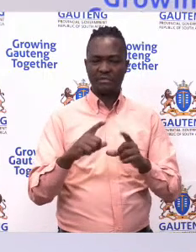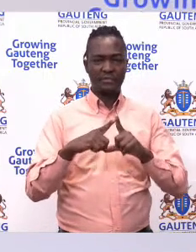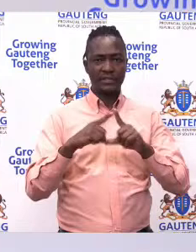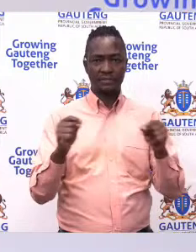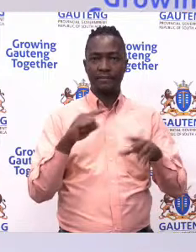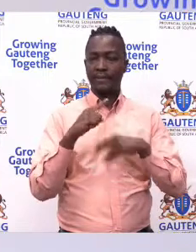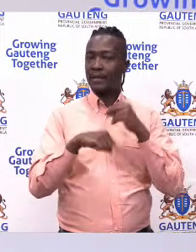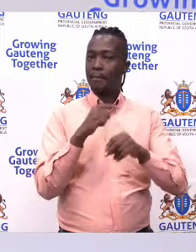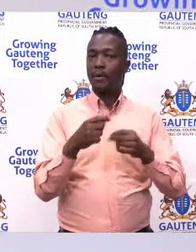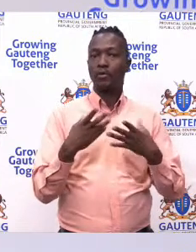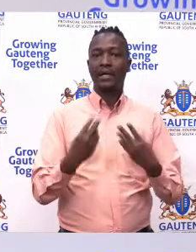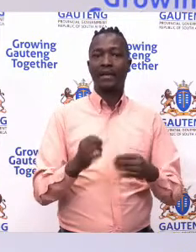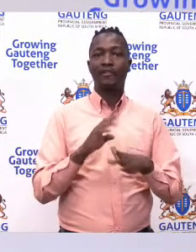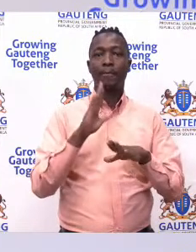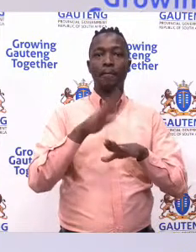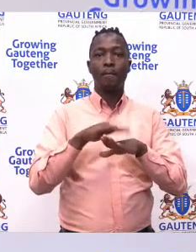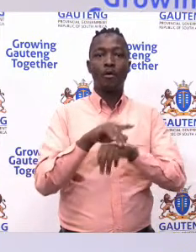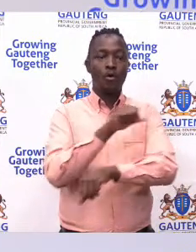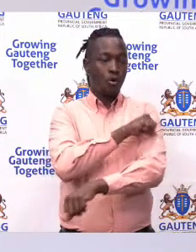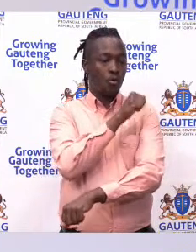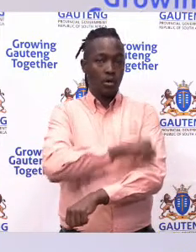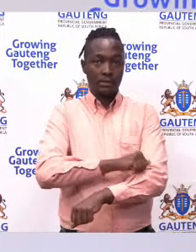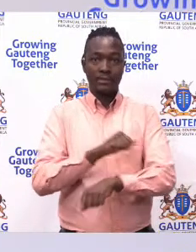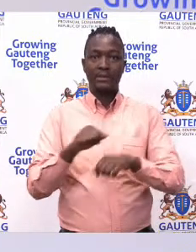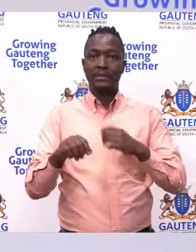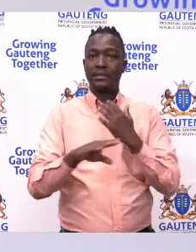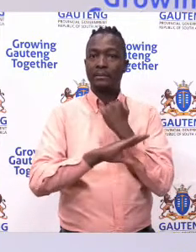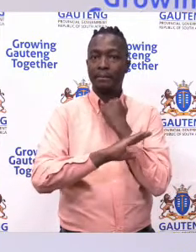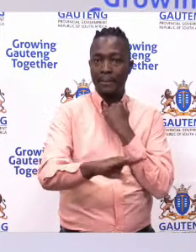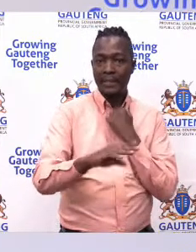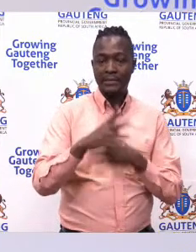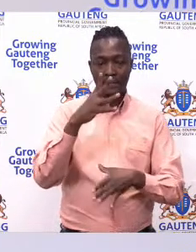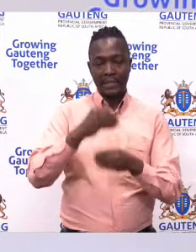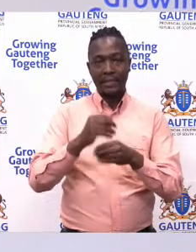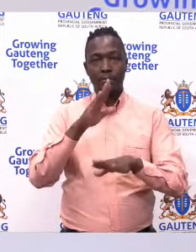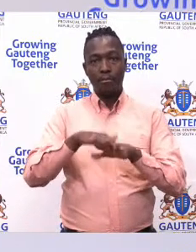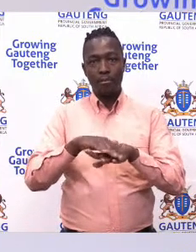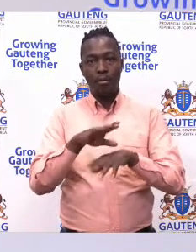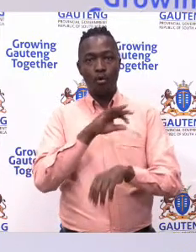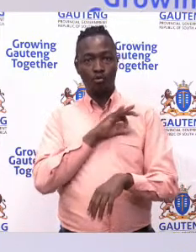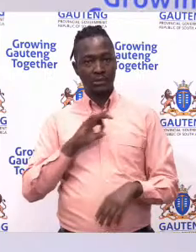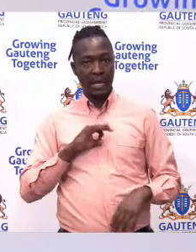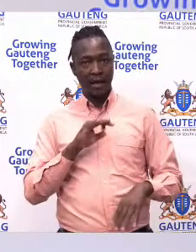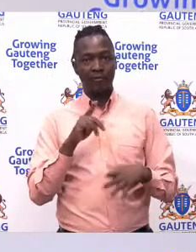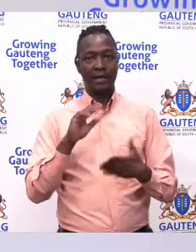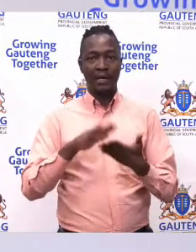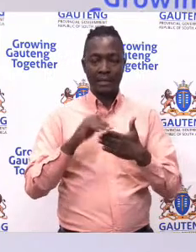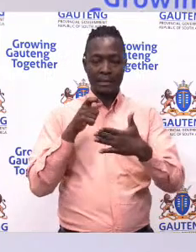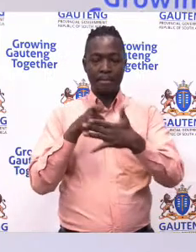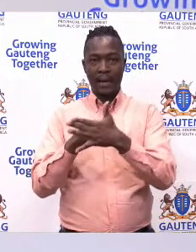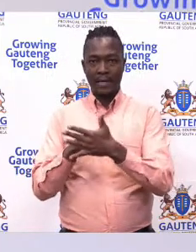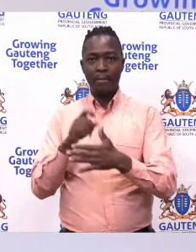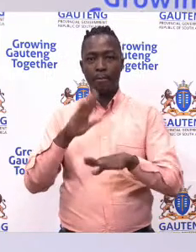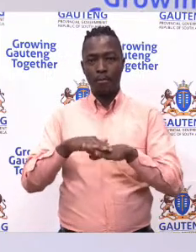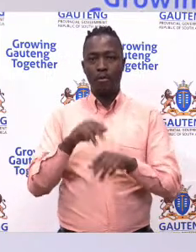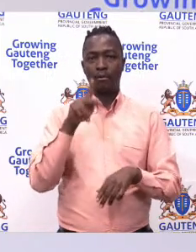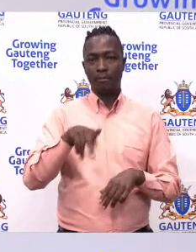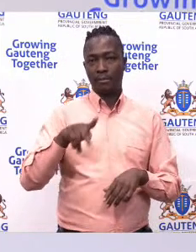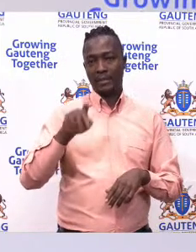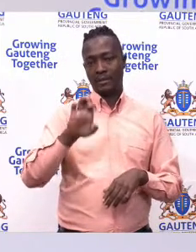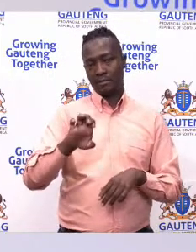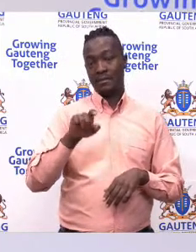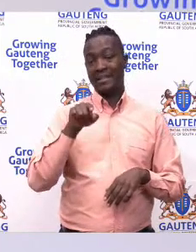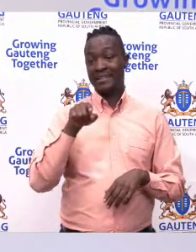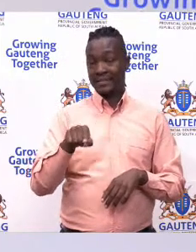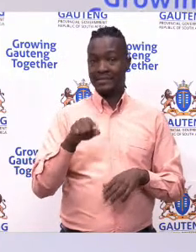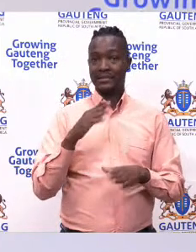of adding more hospital beds, getting more equipment and adding more staff, and also purchasing more PPE. This is a work